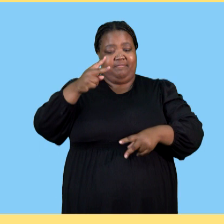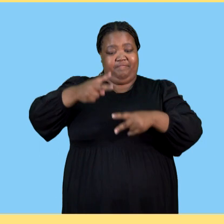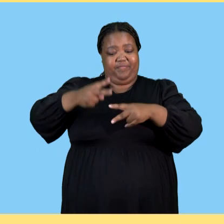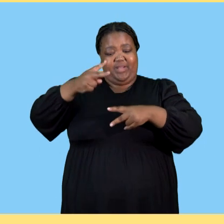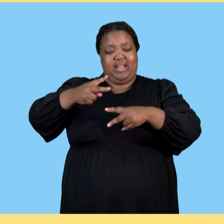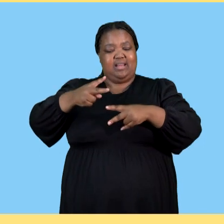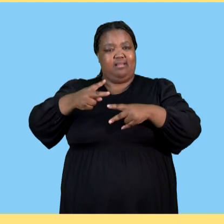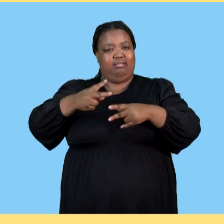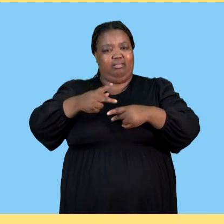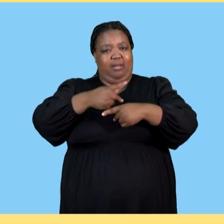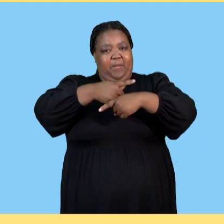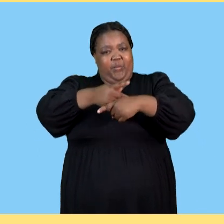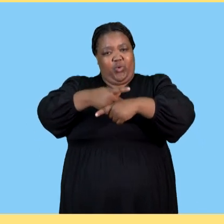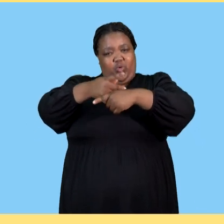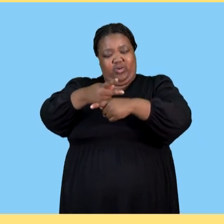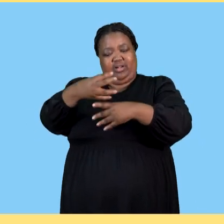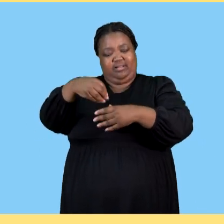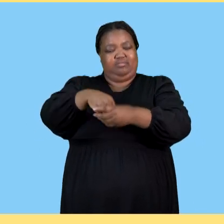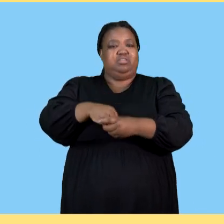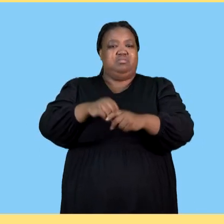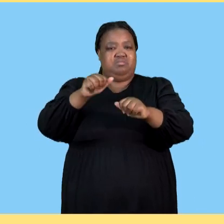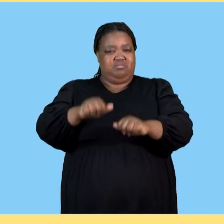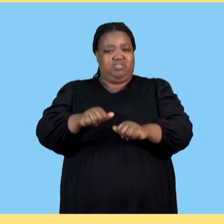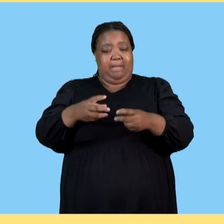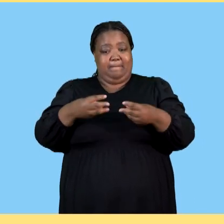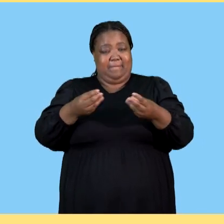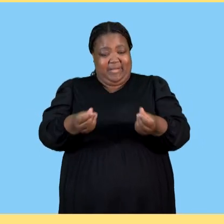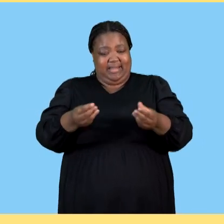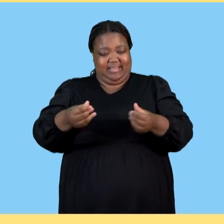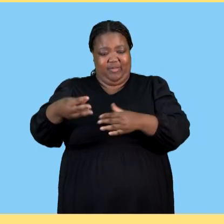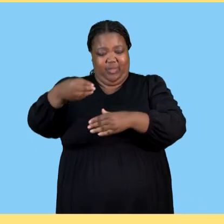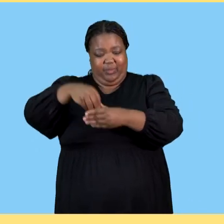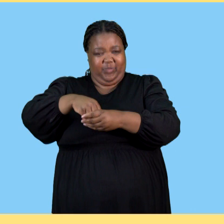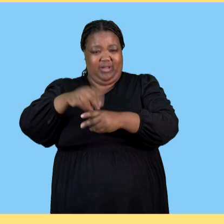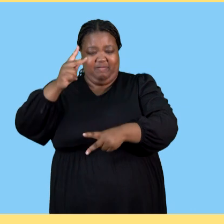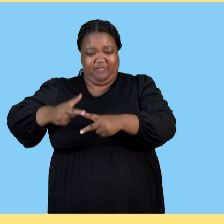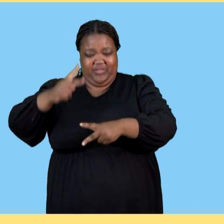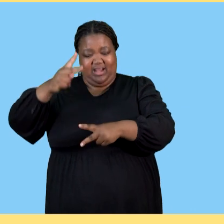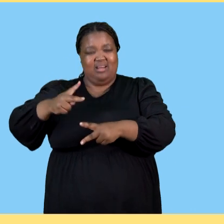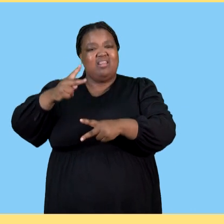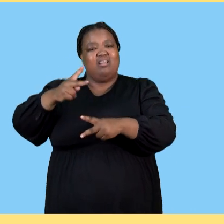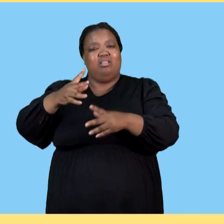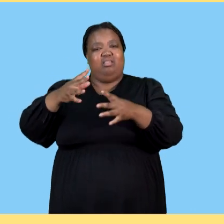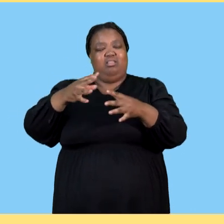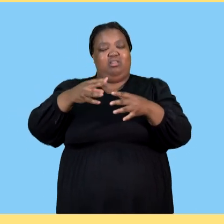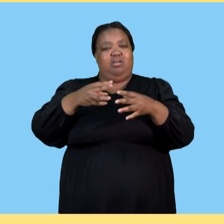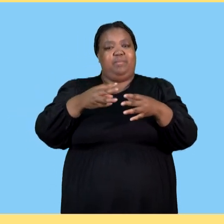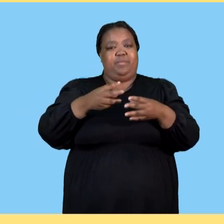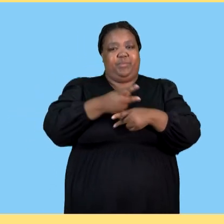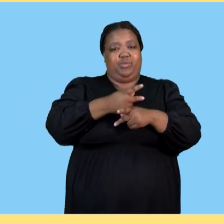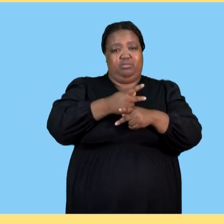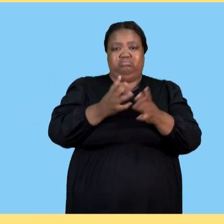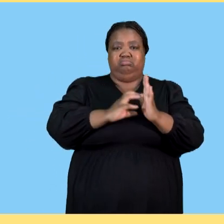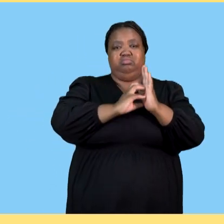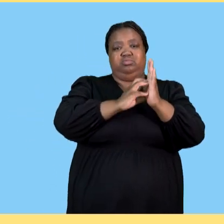of the final product. In other words, these raw materials get into the final product. For example, if we're making a